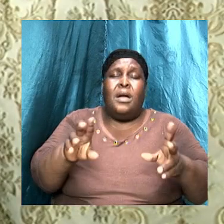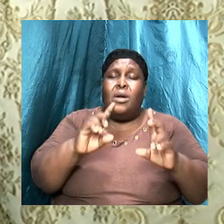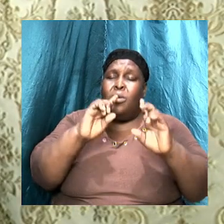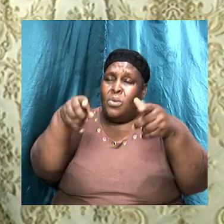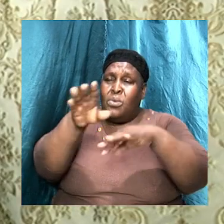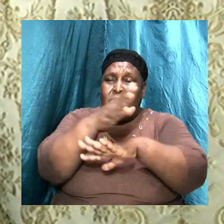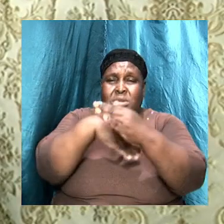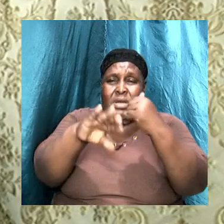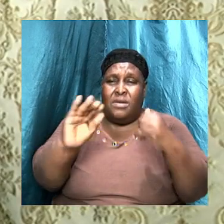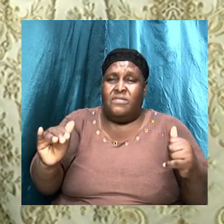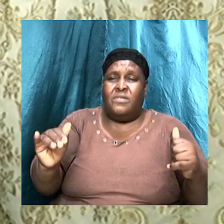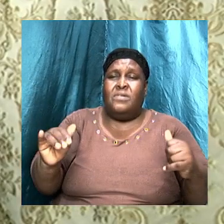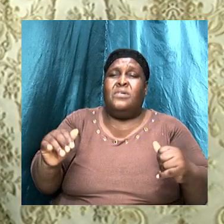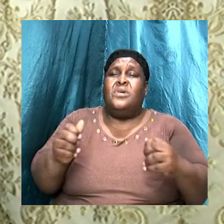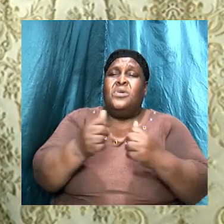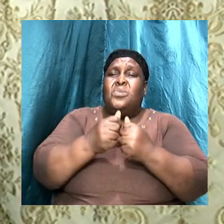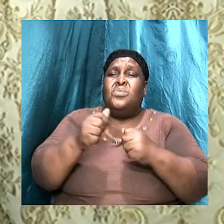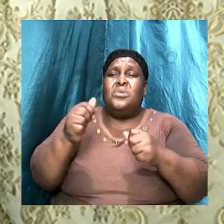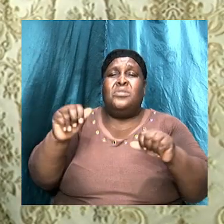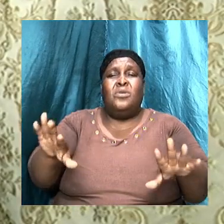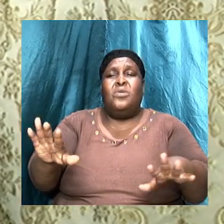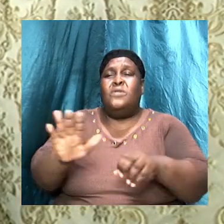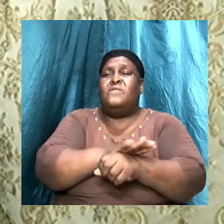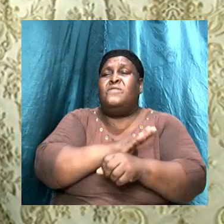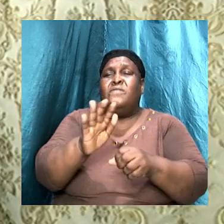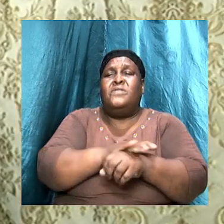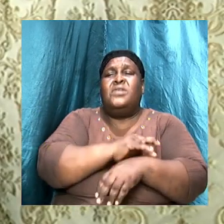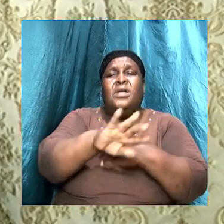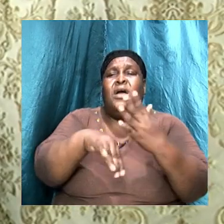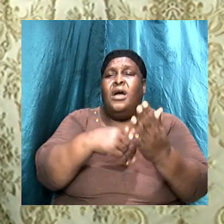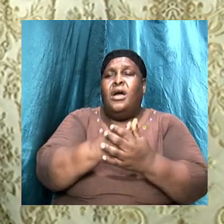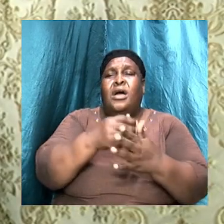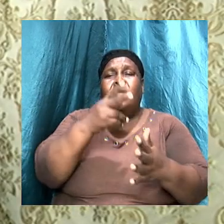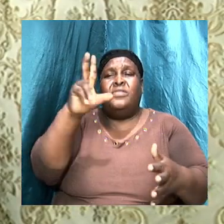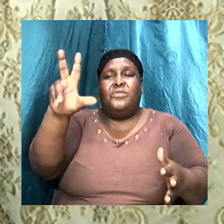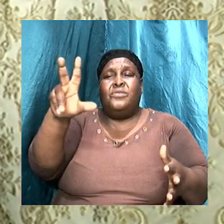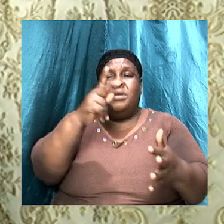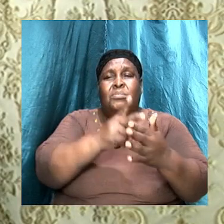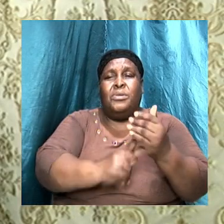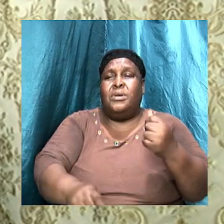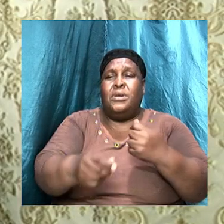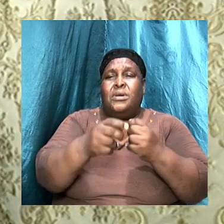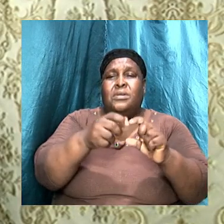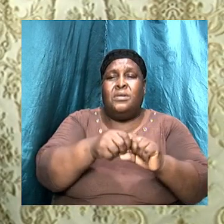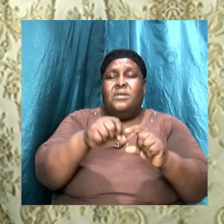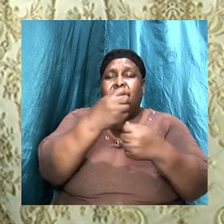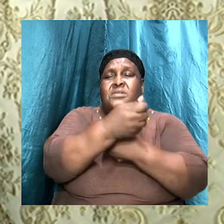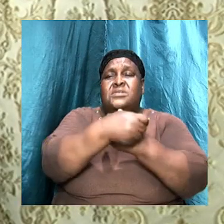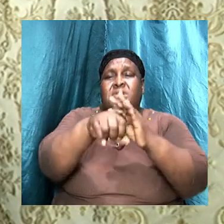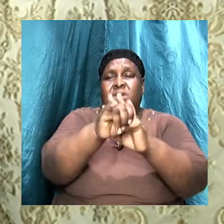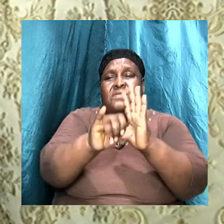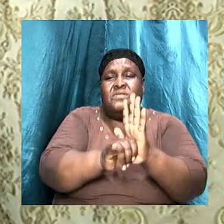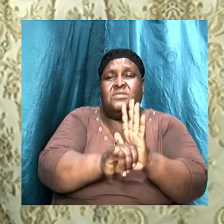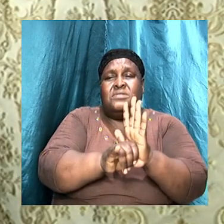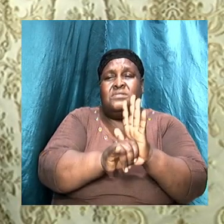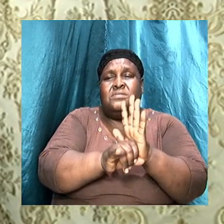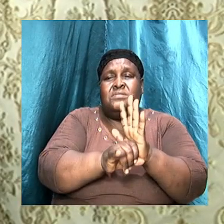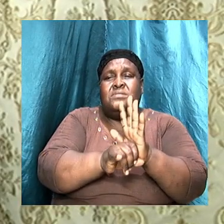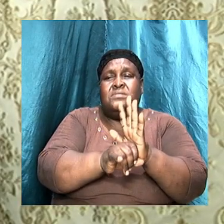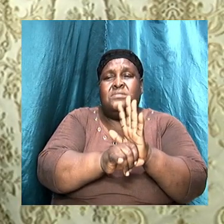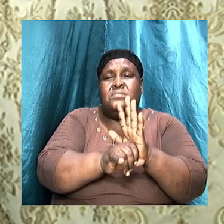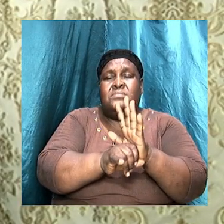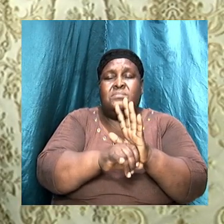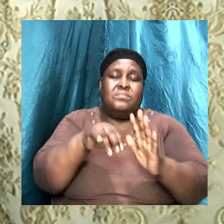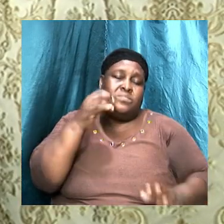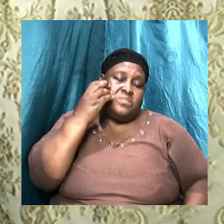without fulfilling all of the aspects of the plan of salvation so every step in the salvation process is